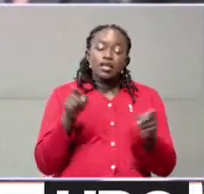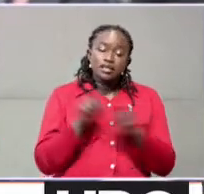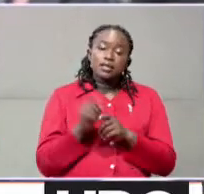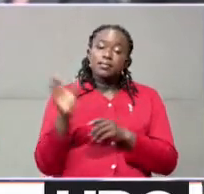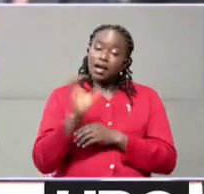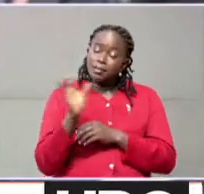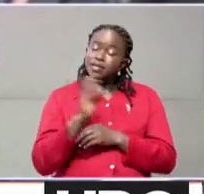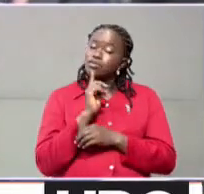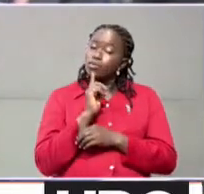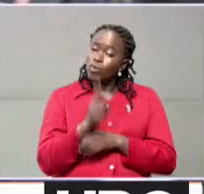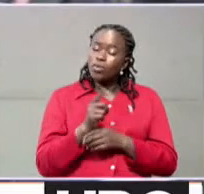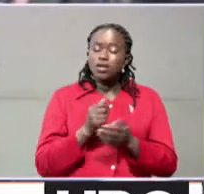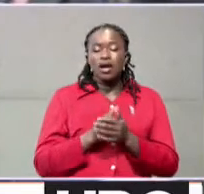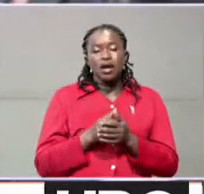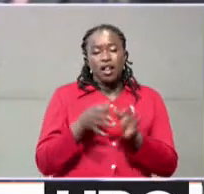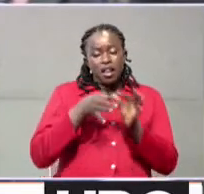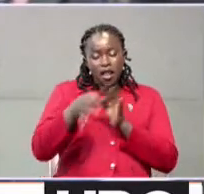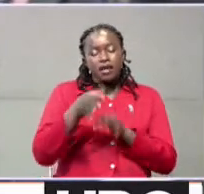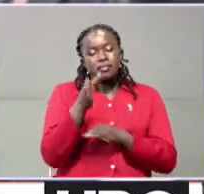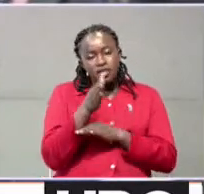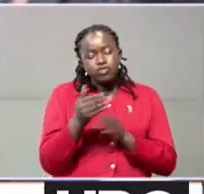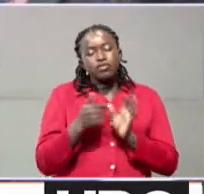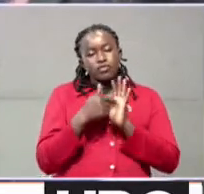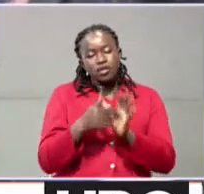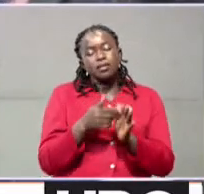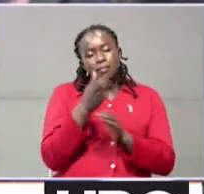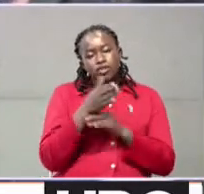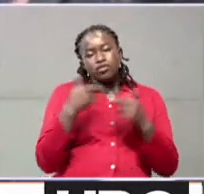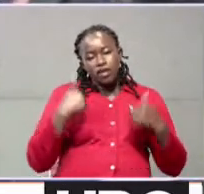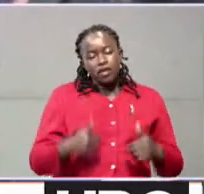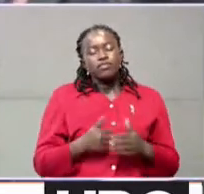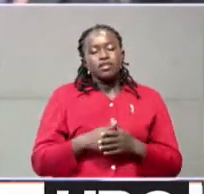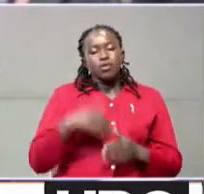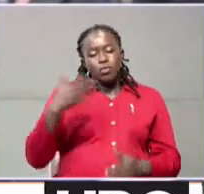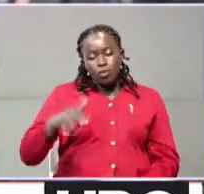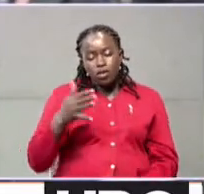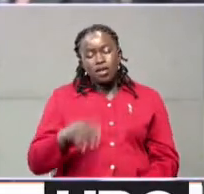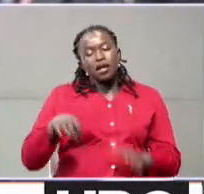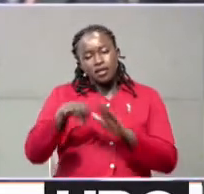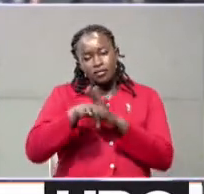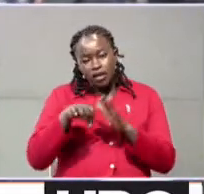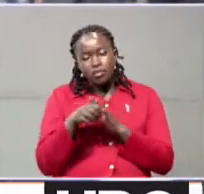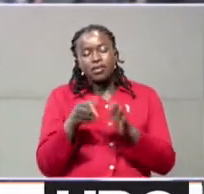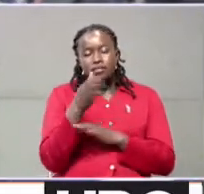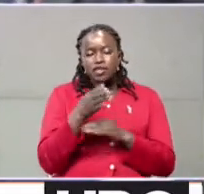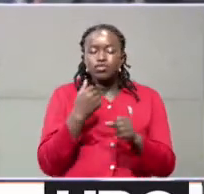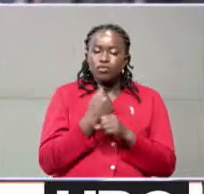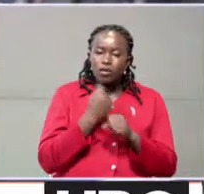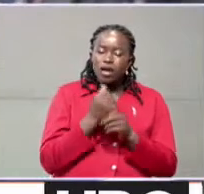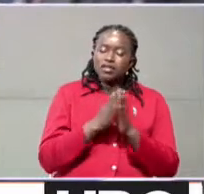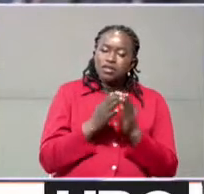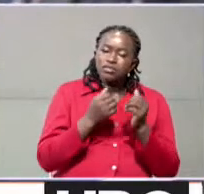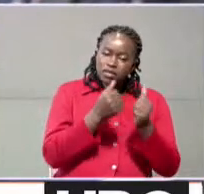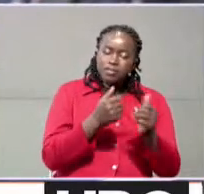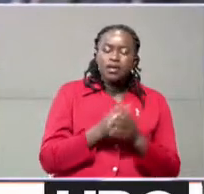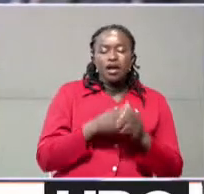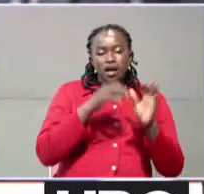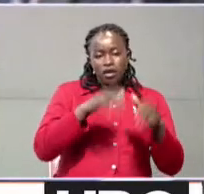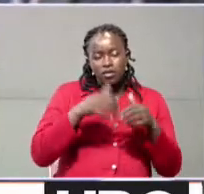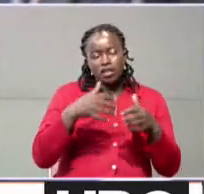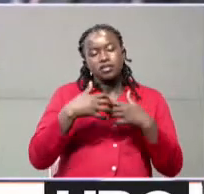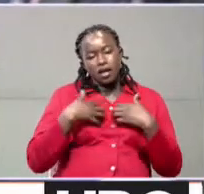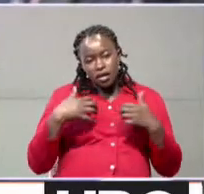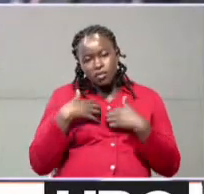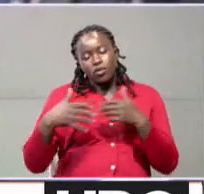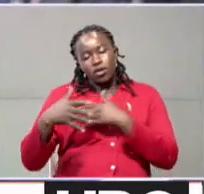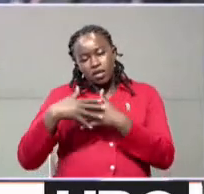directed learning ministries including minister of health water environment works and transport agriculture animal industry and fisheries